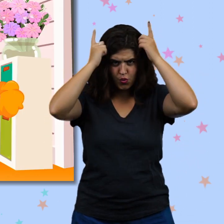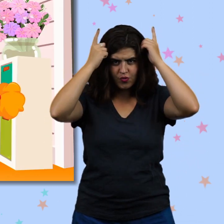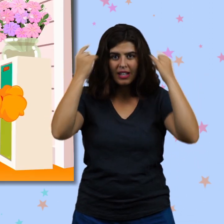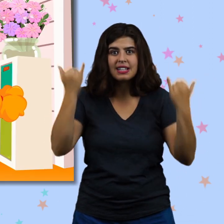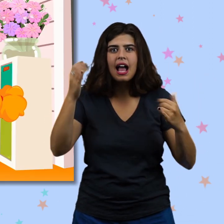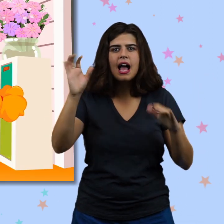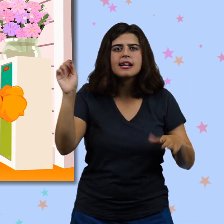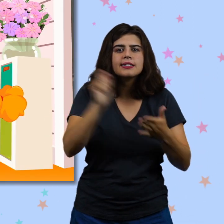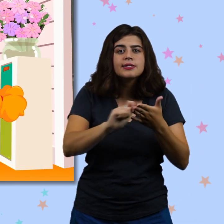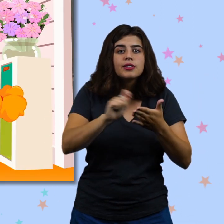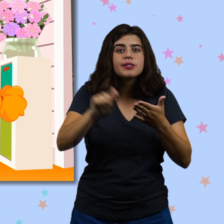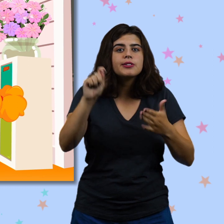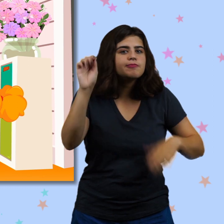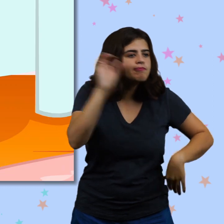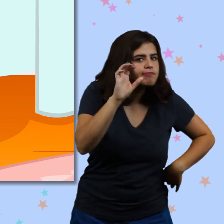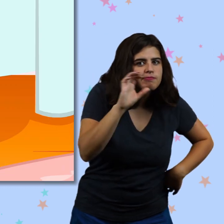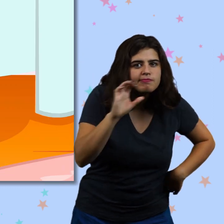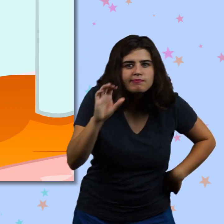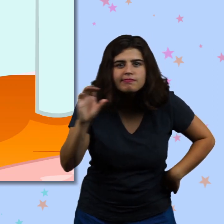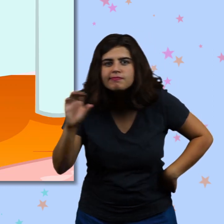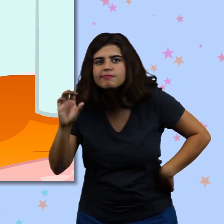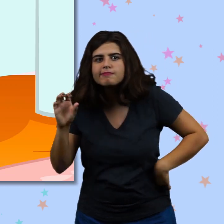Way to go, Groovy! You found the pencil!